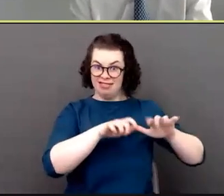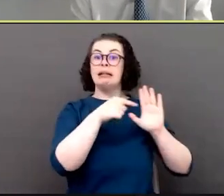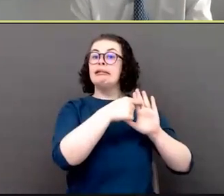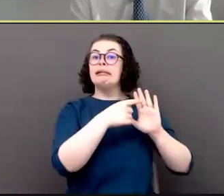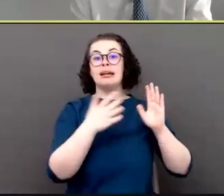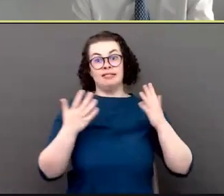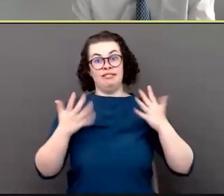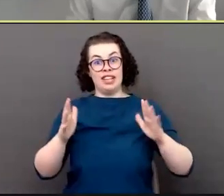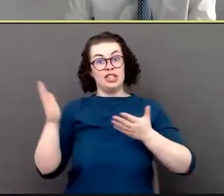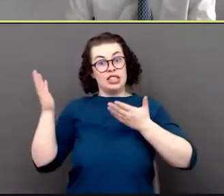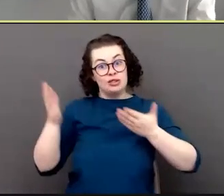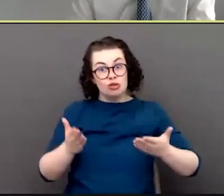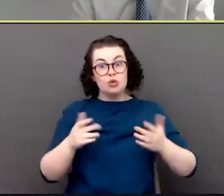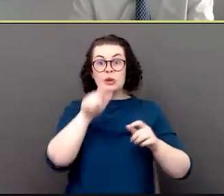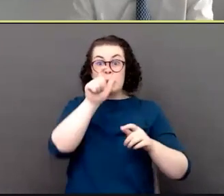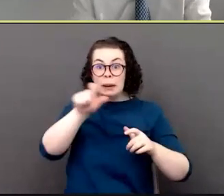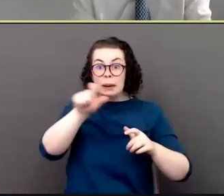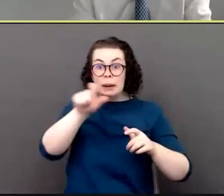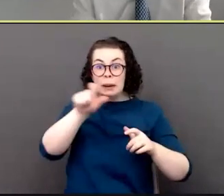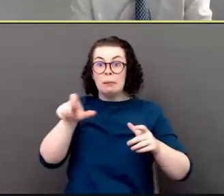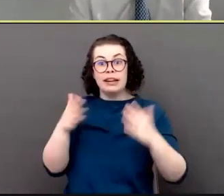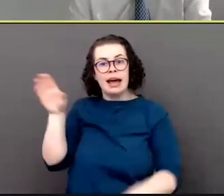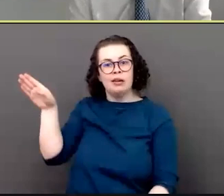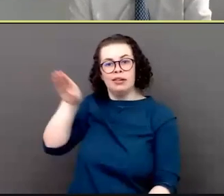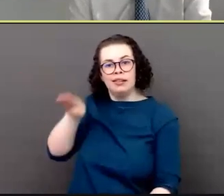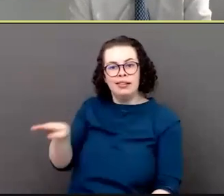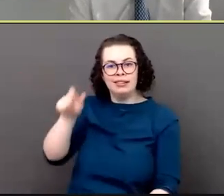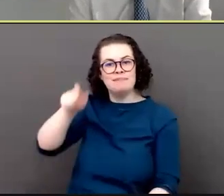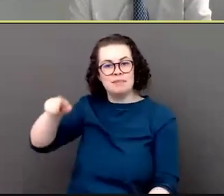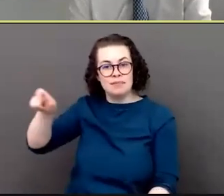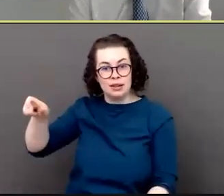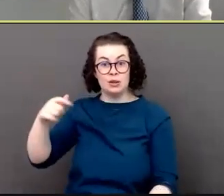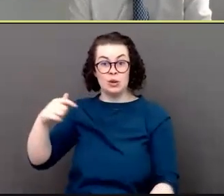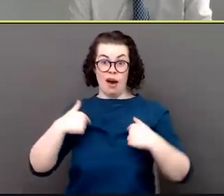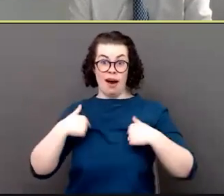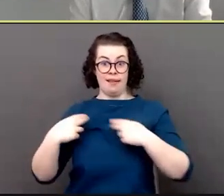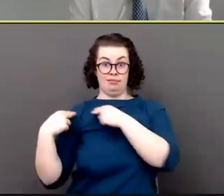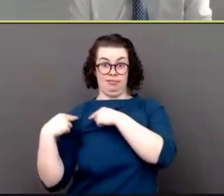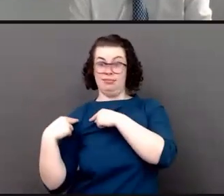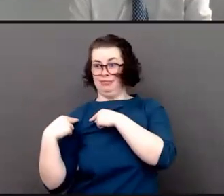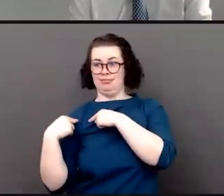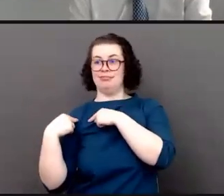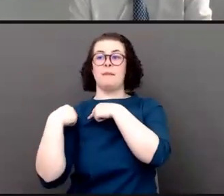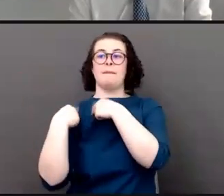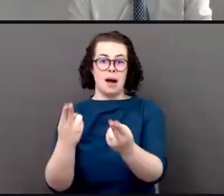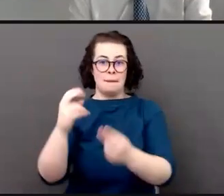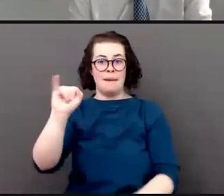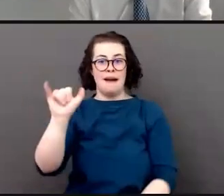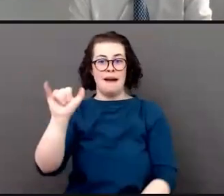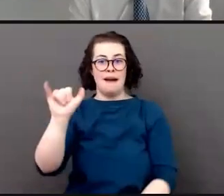take the steering wheel of the session from now on. Okay. Thank you very much,